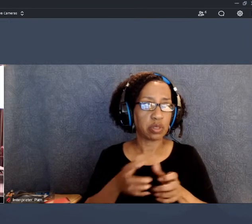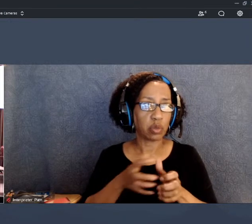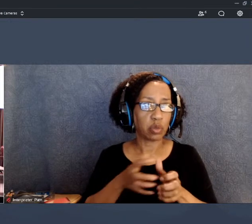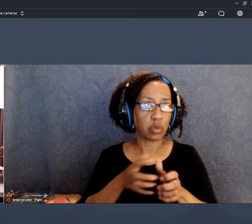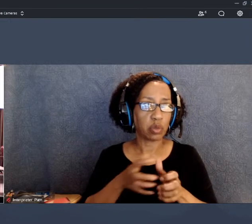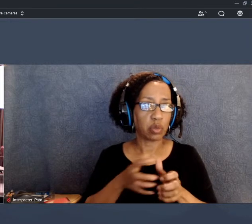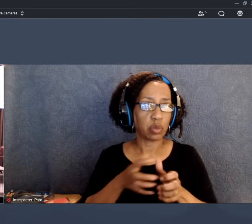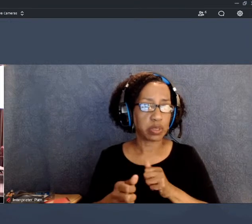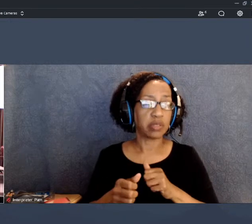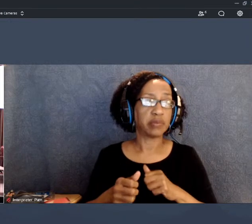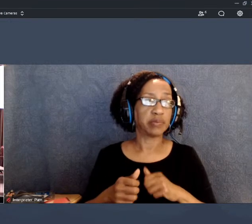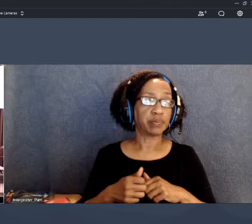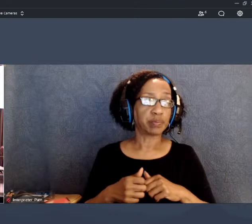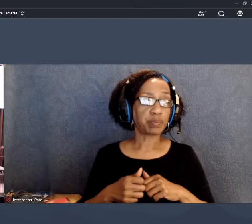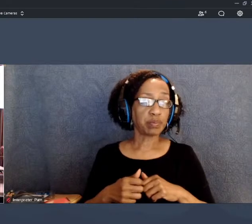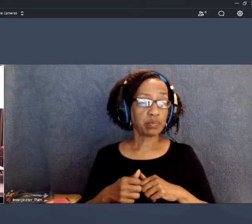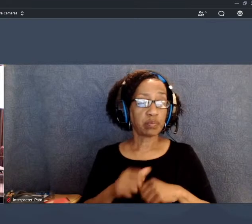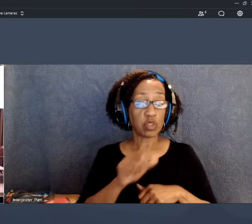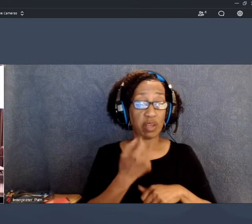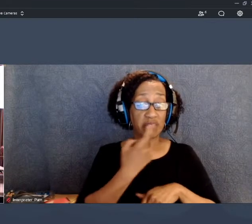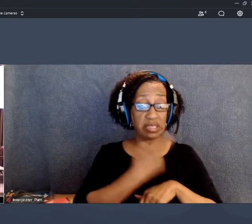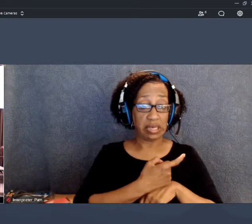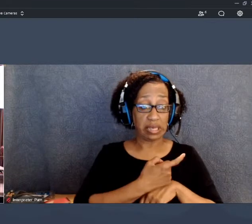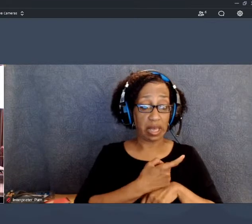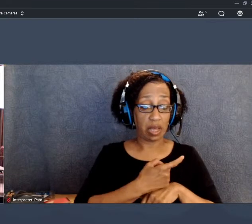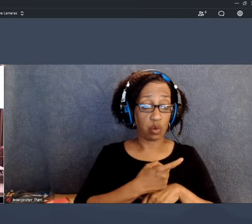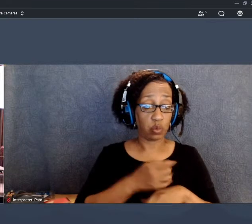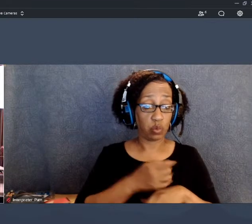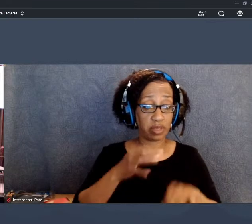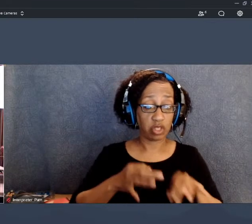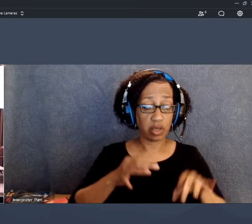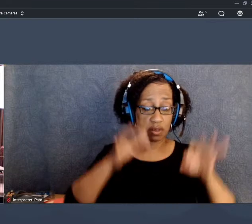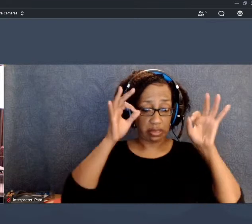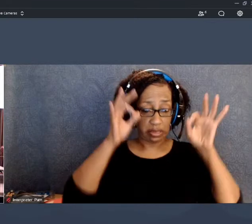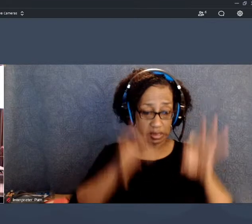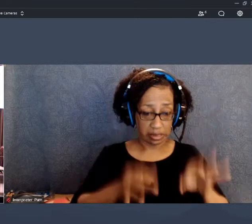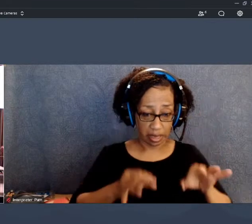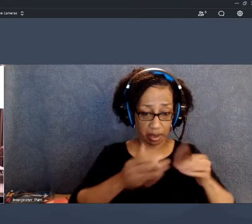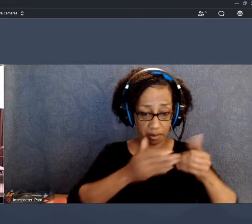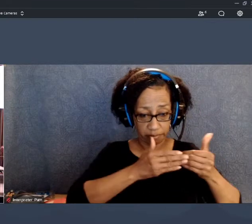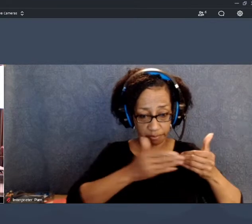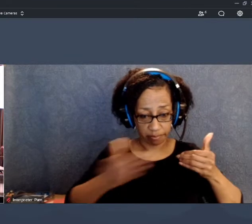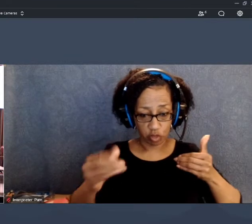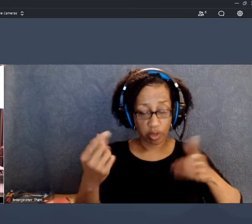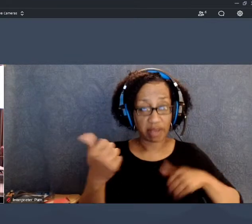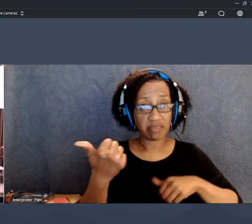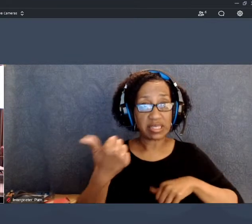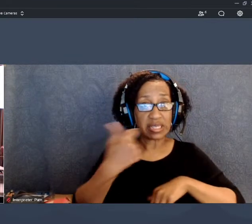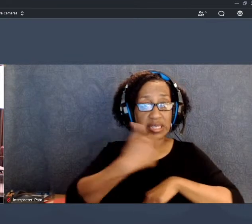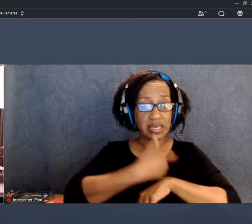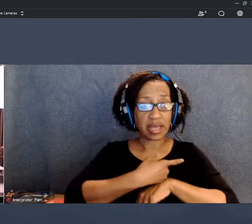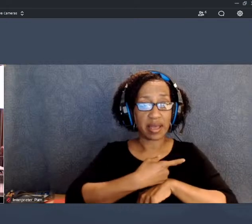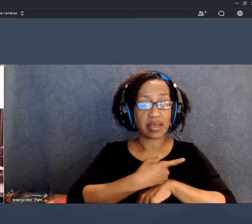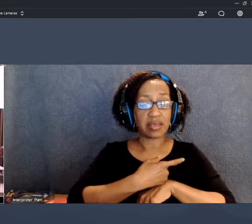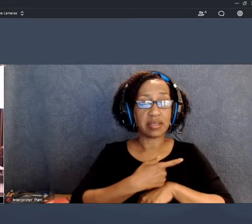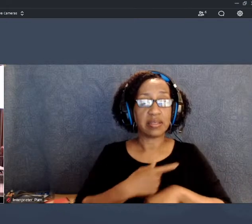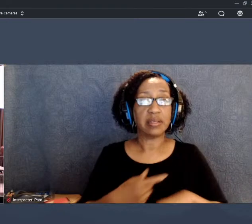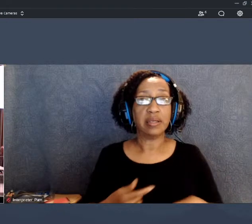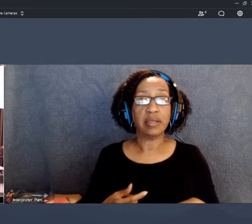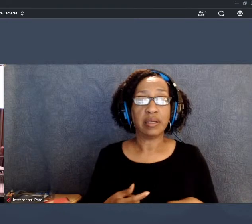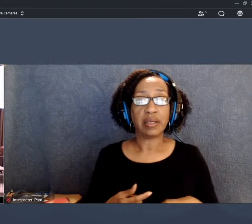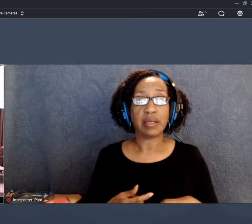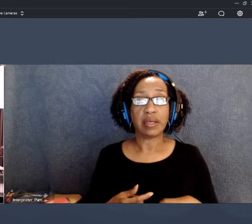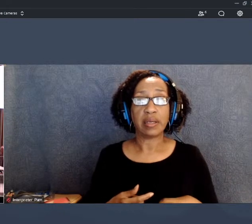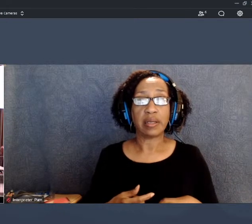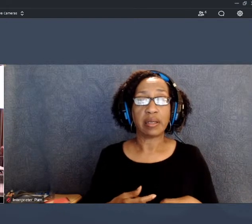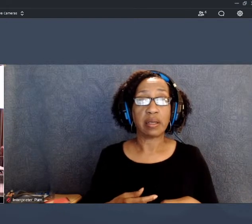10 days from the date the judgment is entered to move out. The tenant will have 10 days from the date the judgment is entered. But the tenant